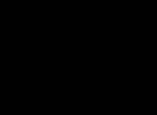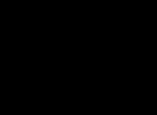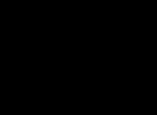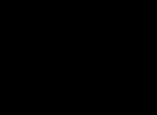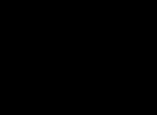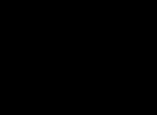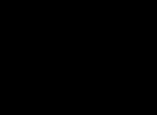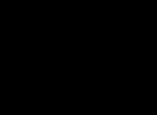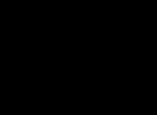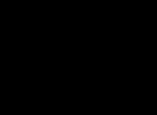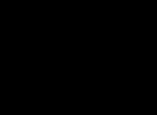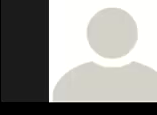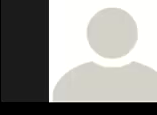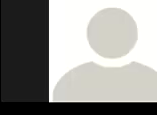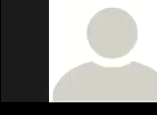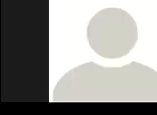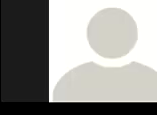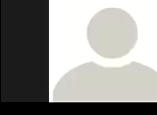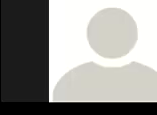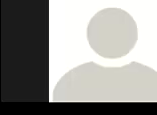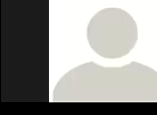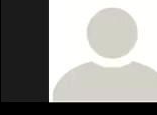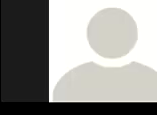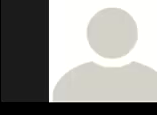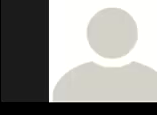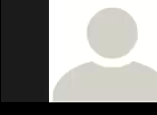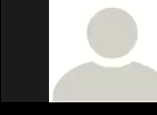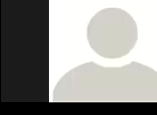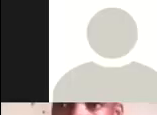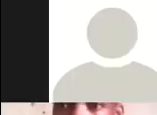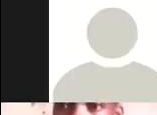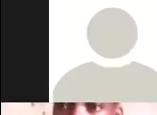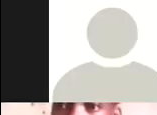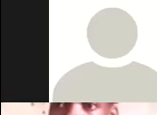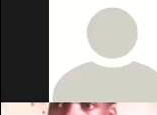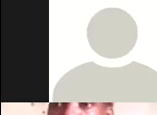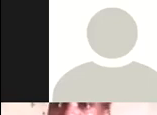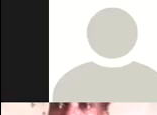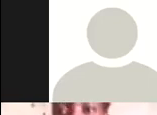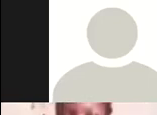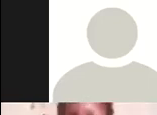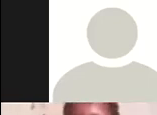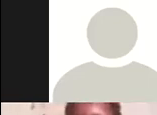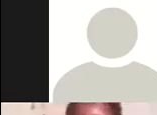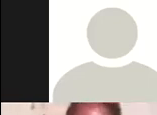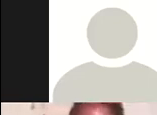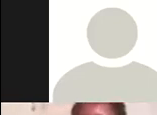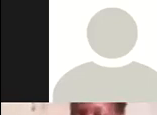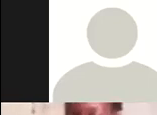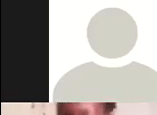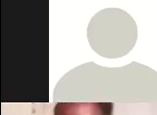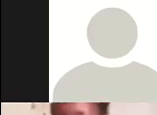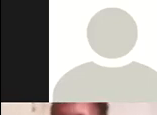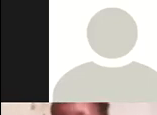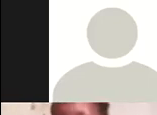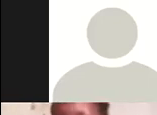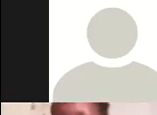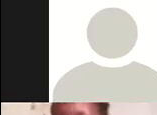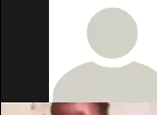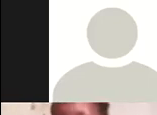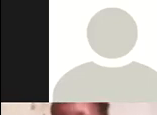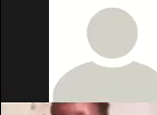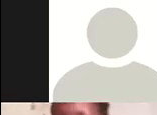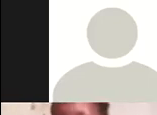to beg it to have contact or to maintain contact with their children. So even after divorce, the